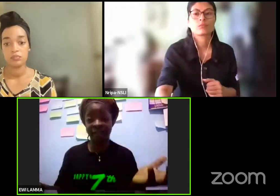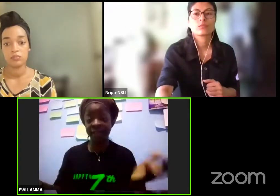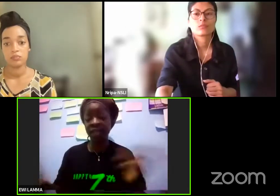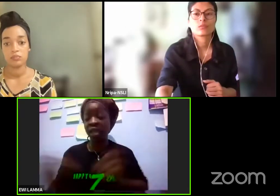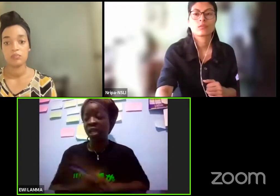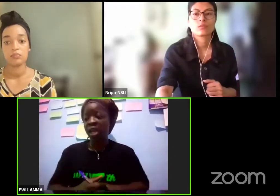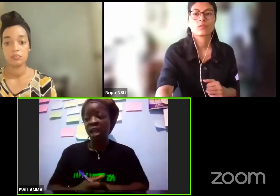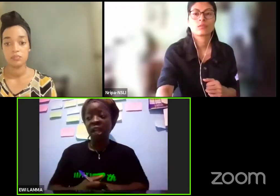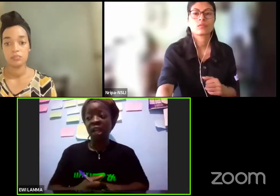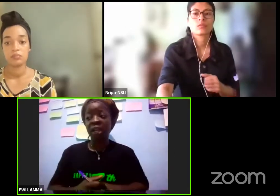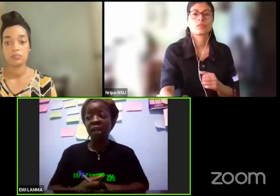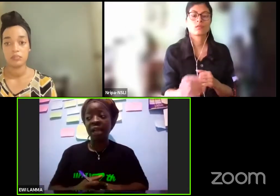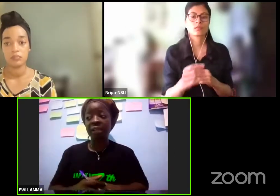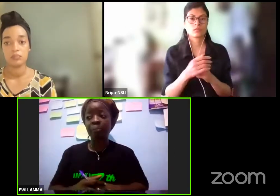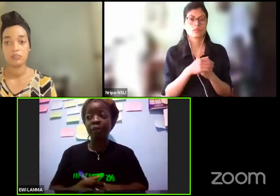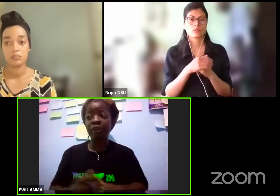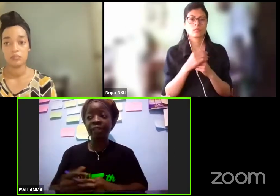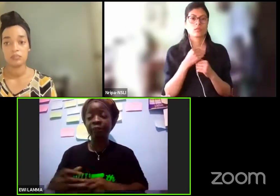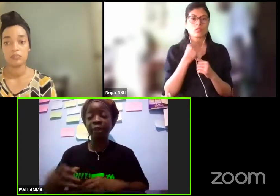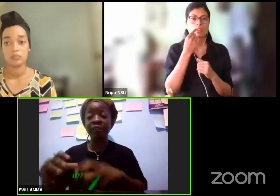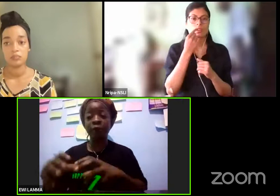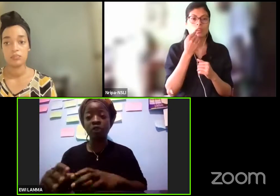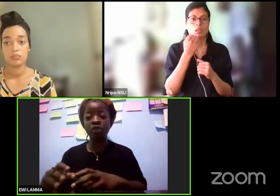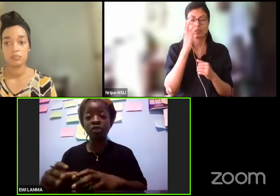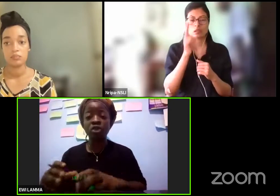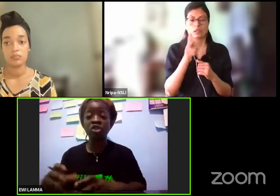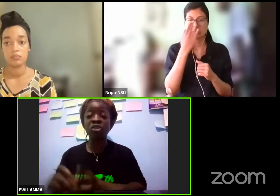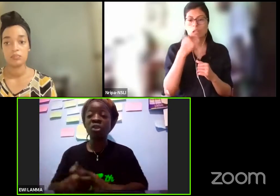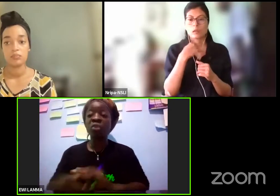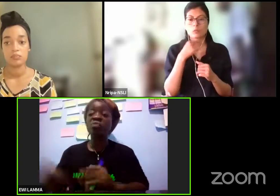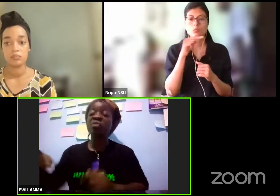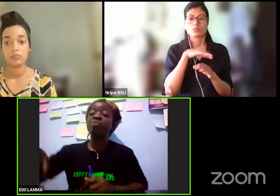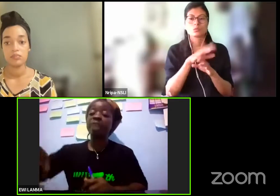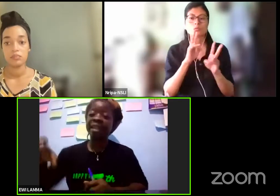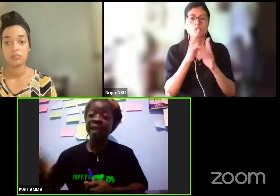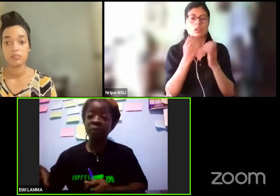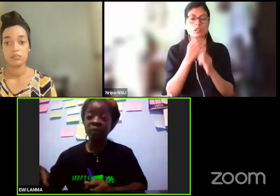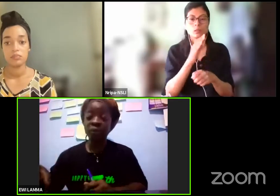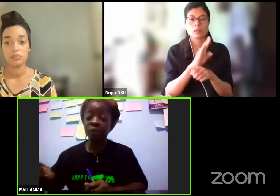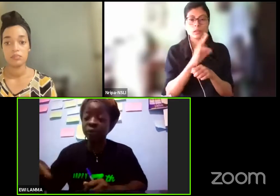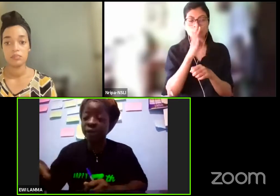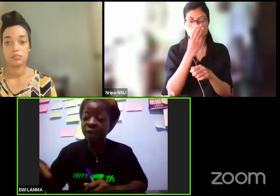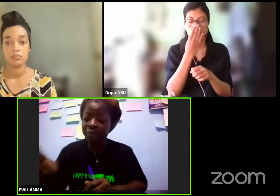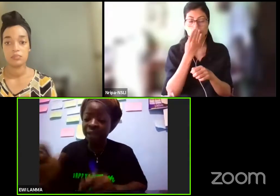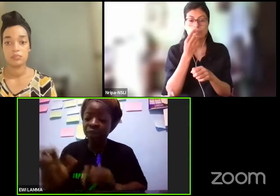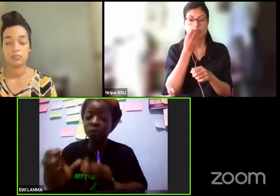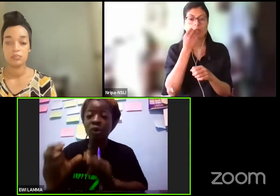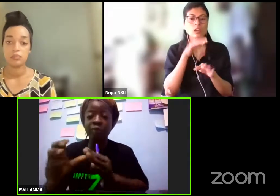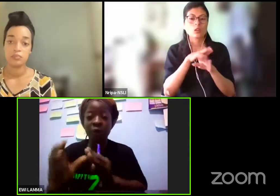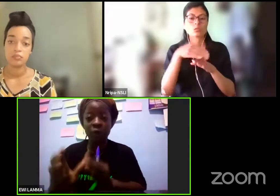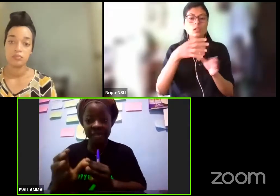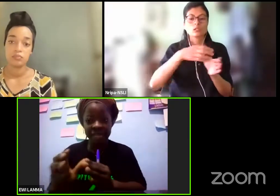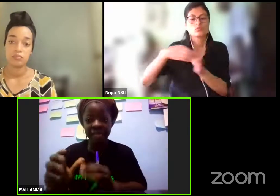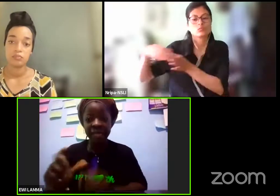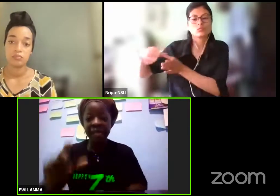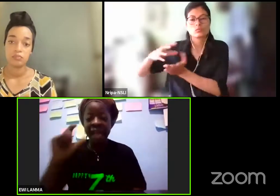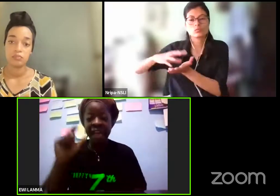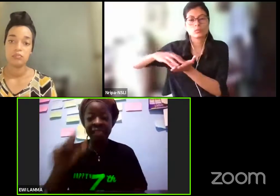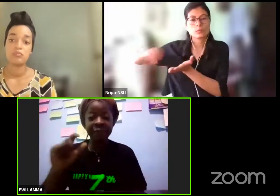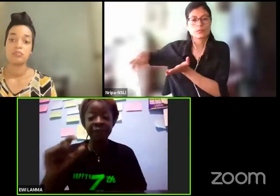fear. And at the point within the focus group discussions, we break down, make small breakups